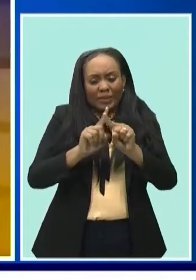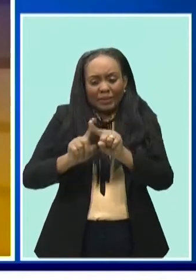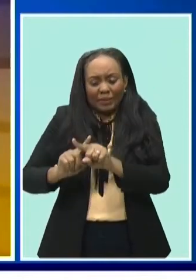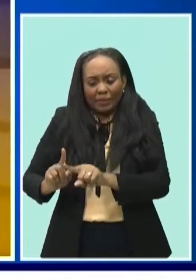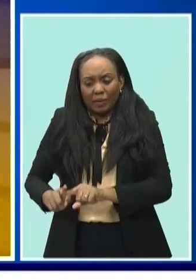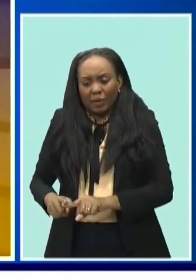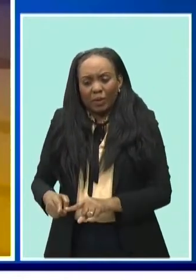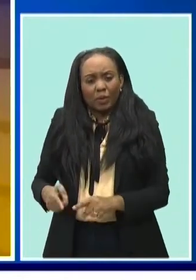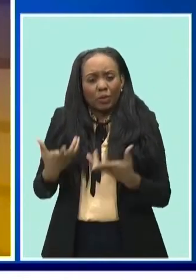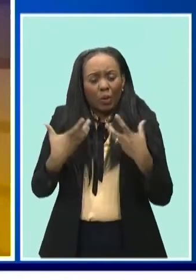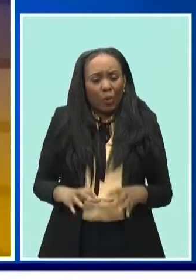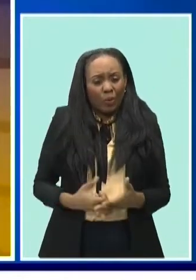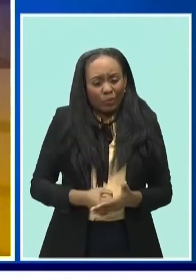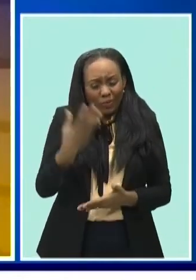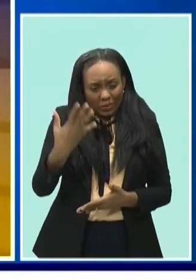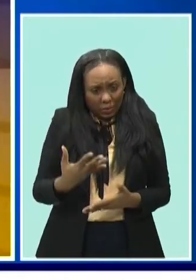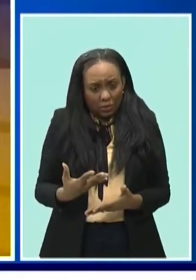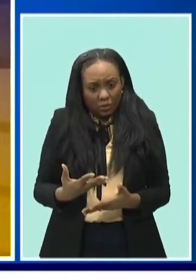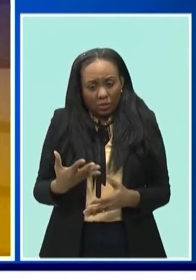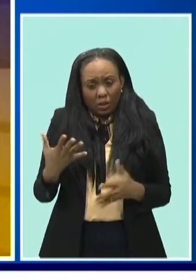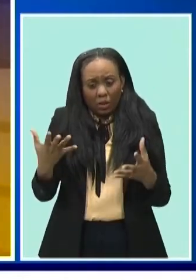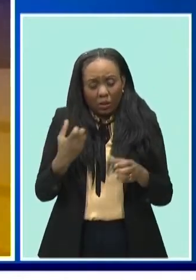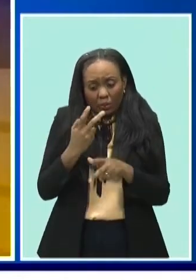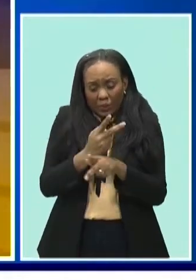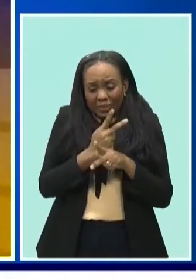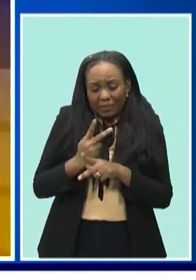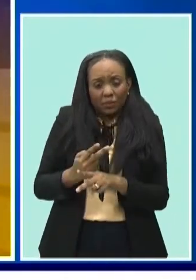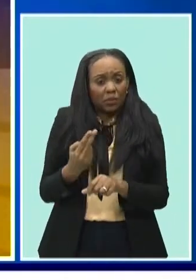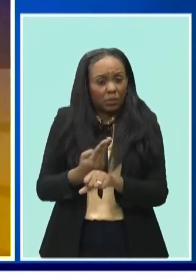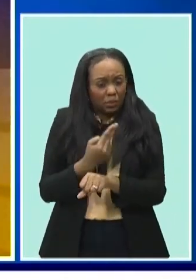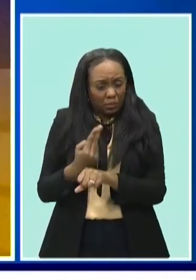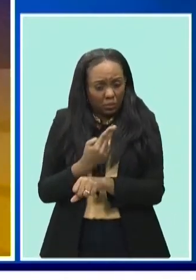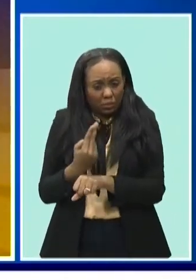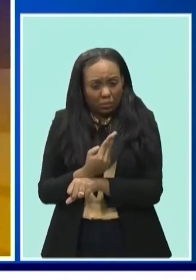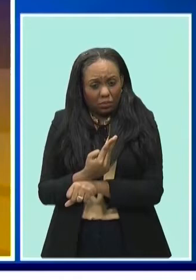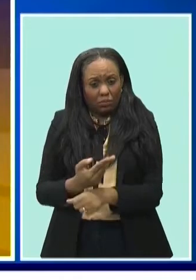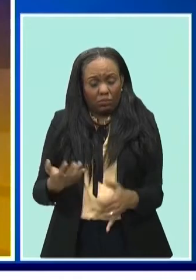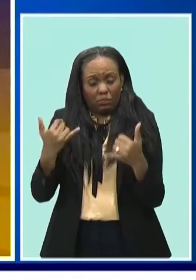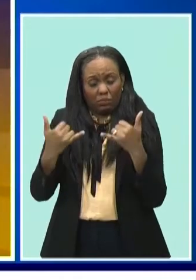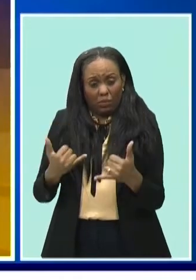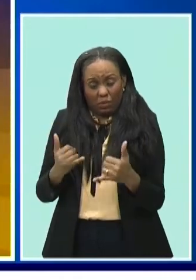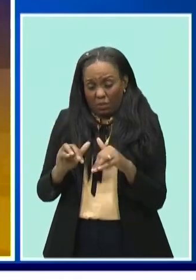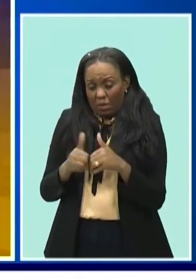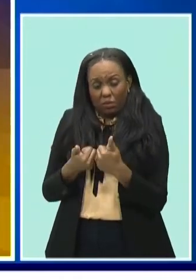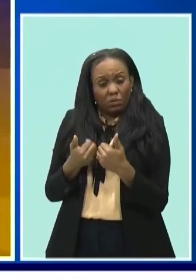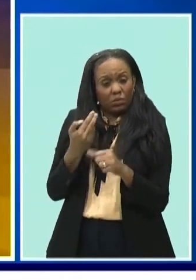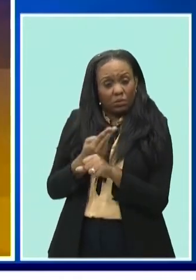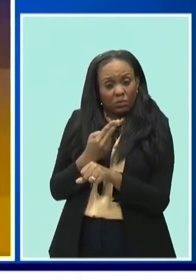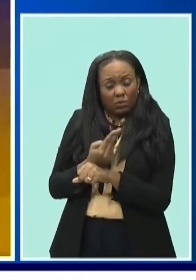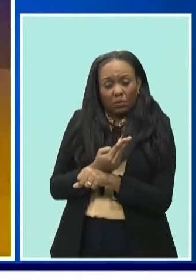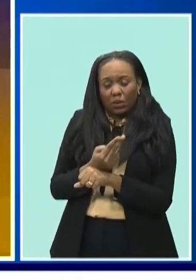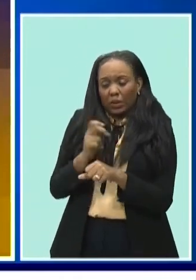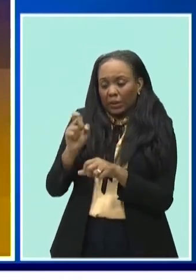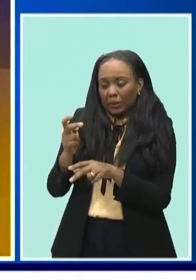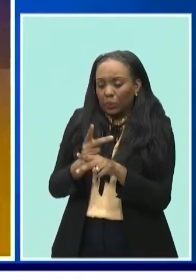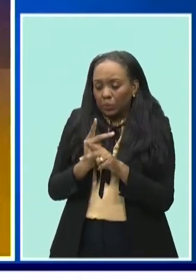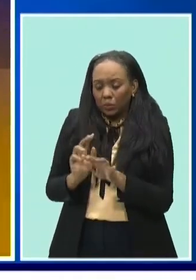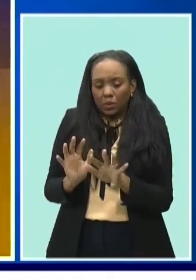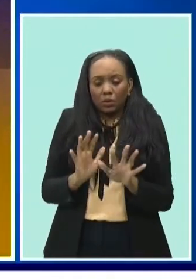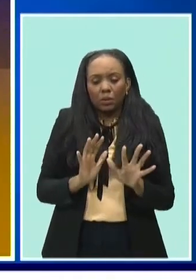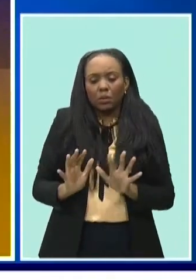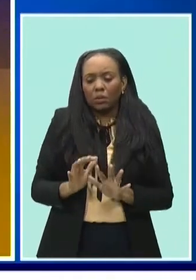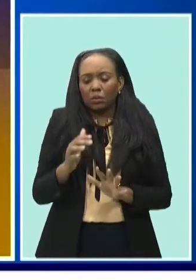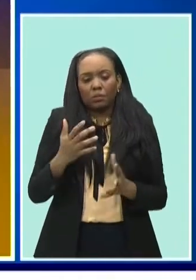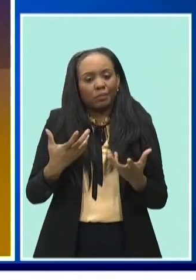is what can be done at the moment is that they are trying to ensure that however they use the water, that they use it carefully in a manner that they do